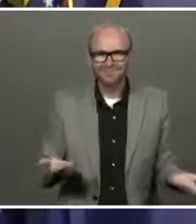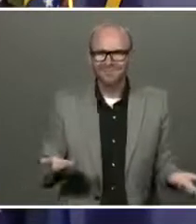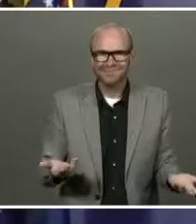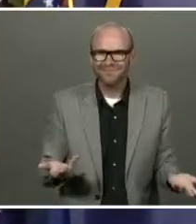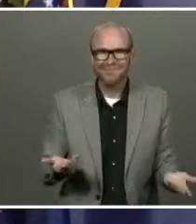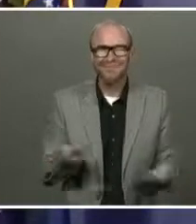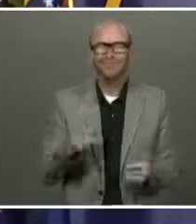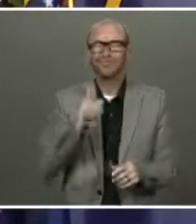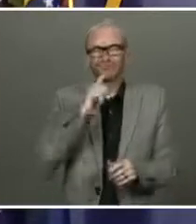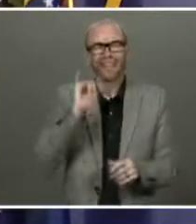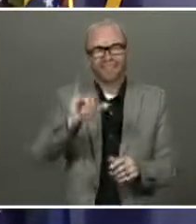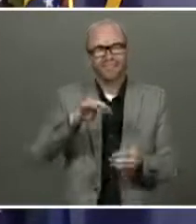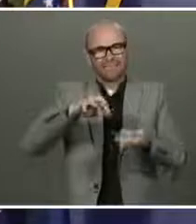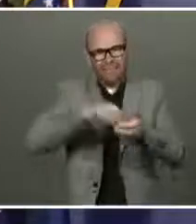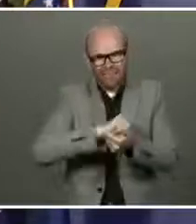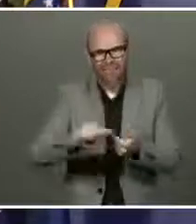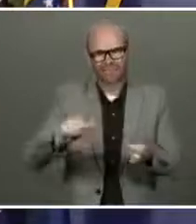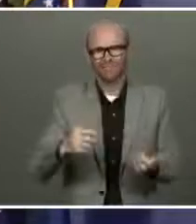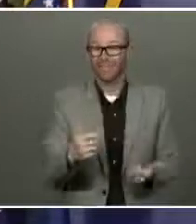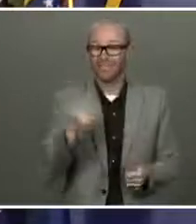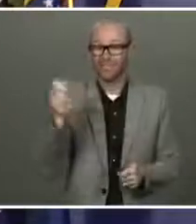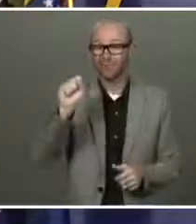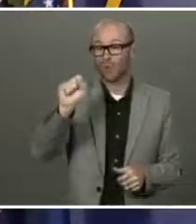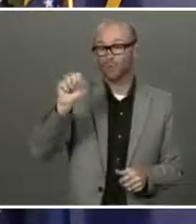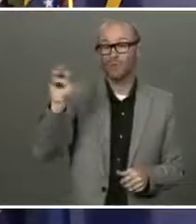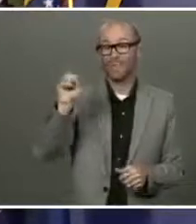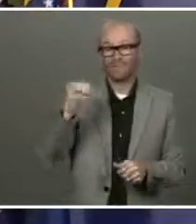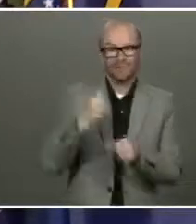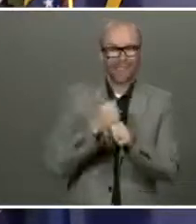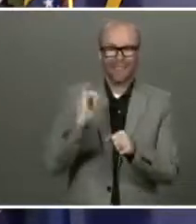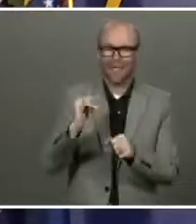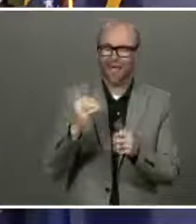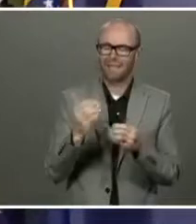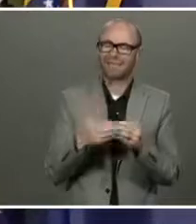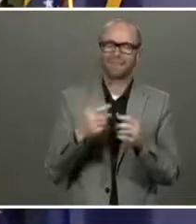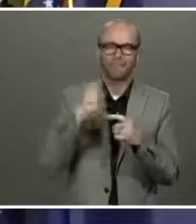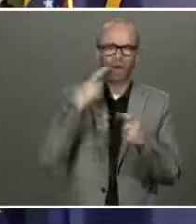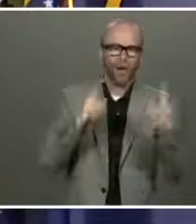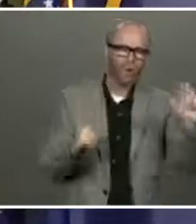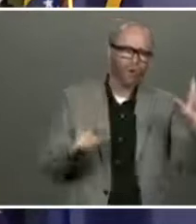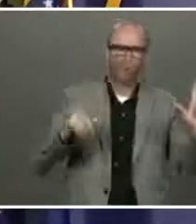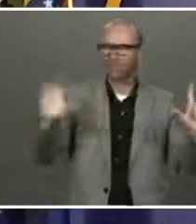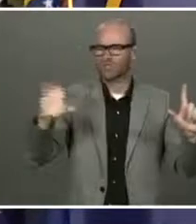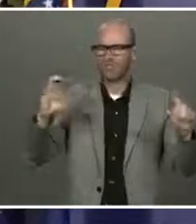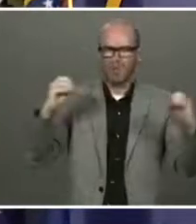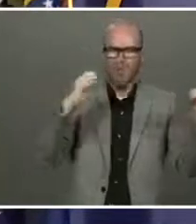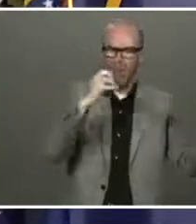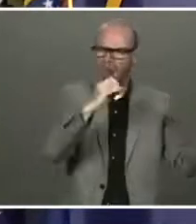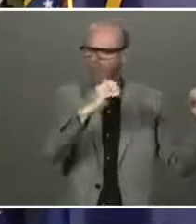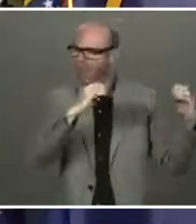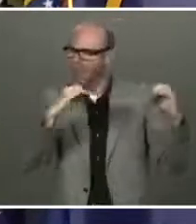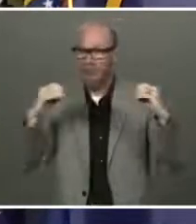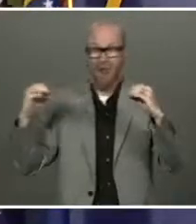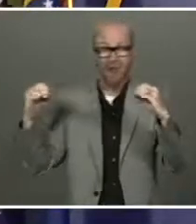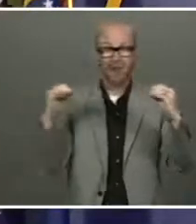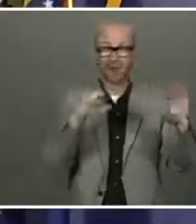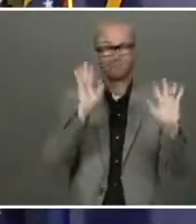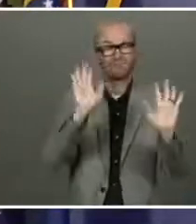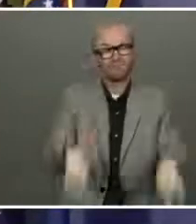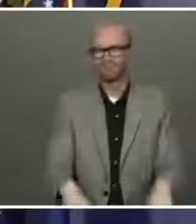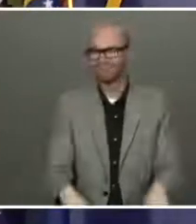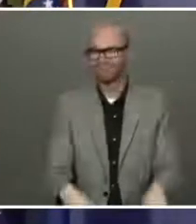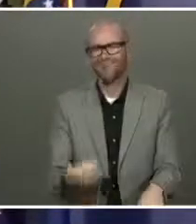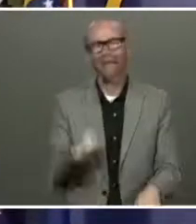It's incredibly damaging, and social media has made that much easier. And so I'm going to continue to work across the